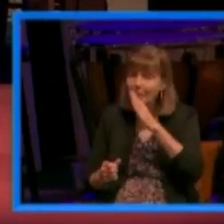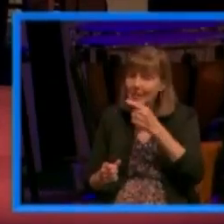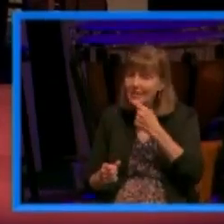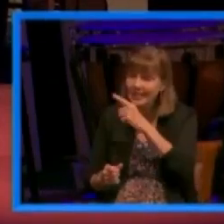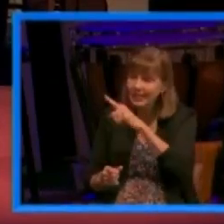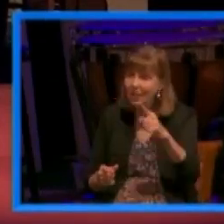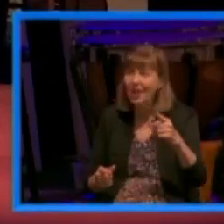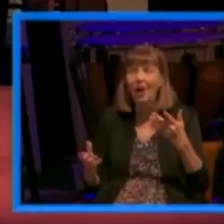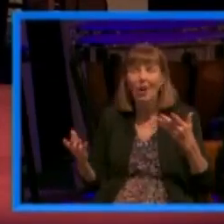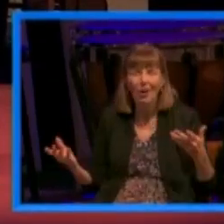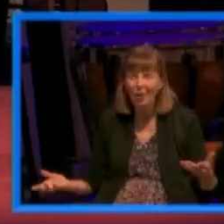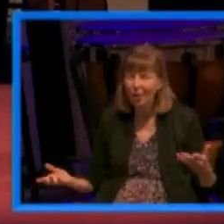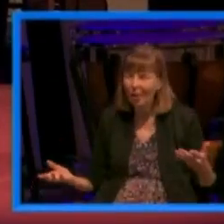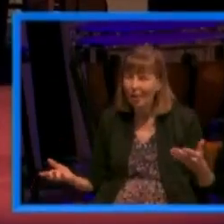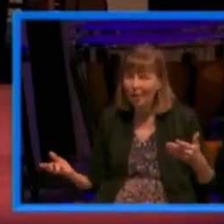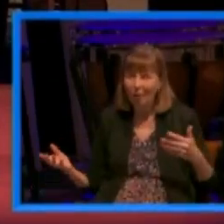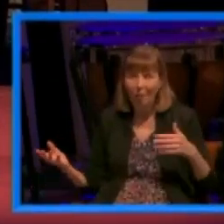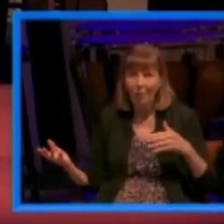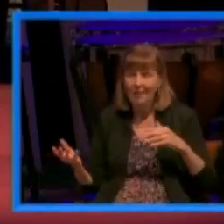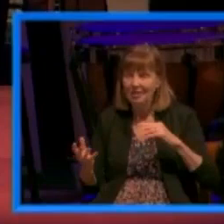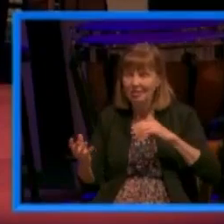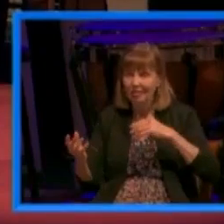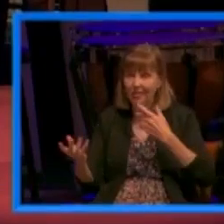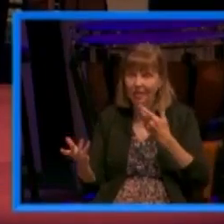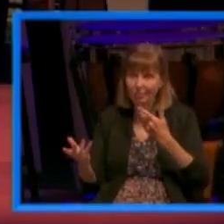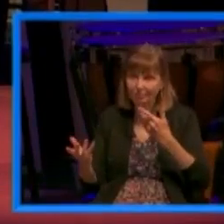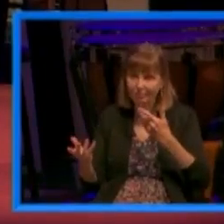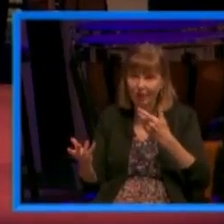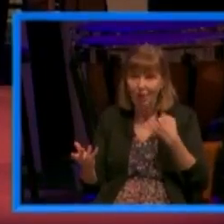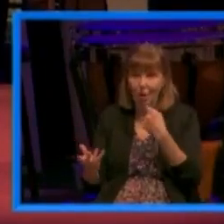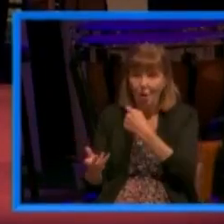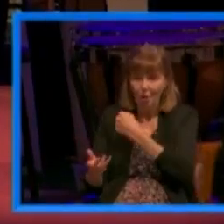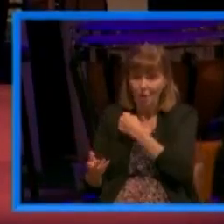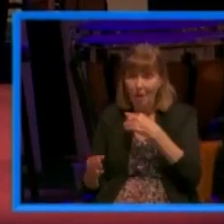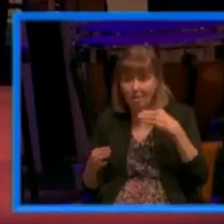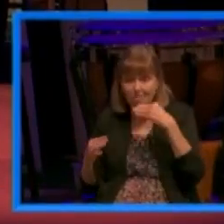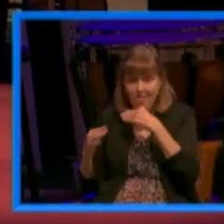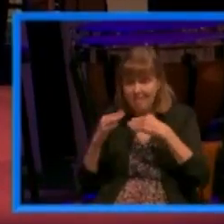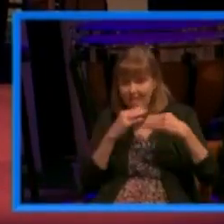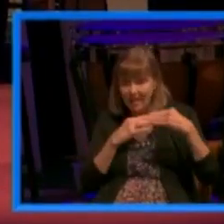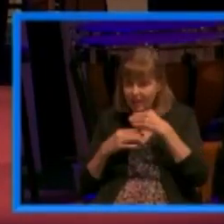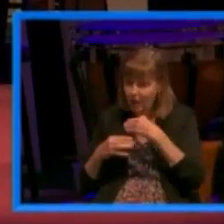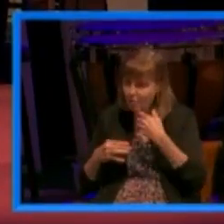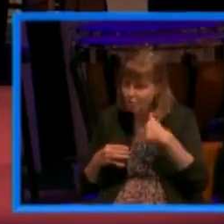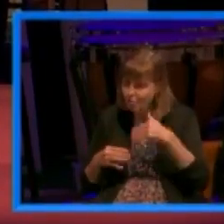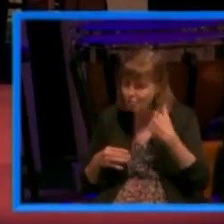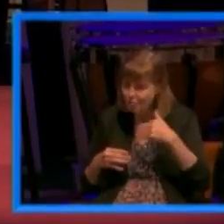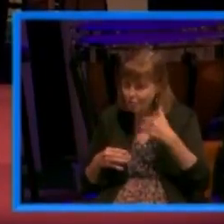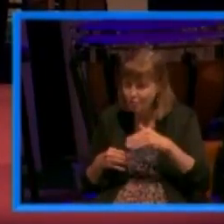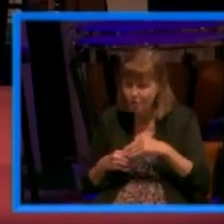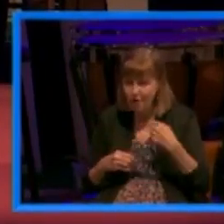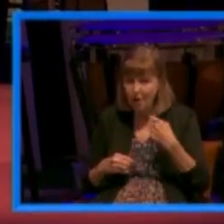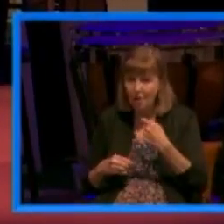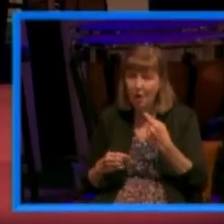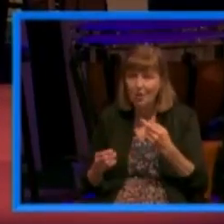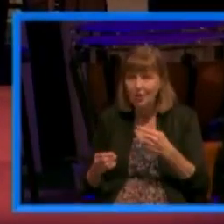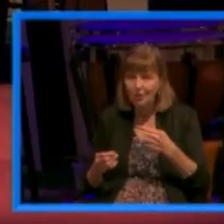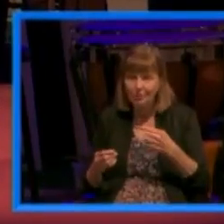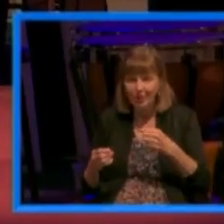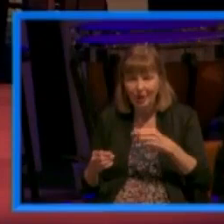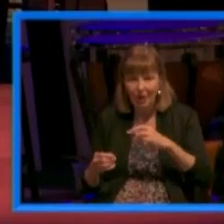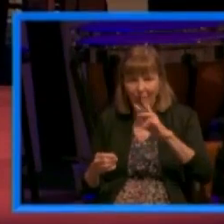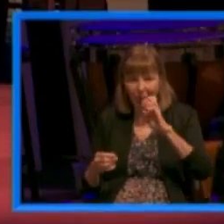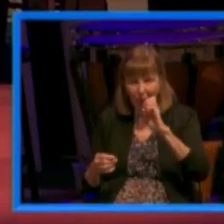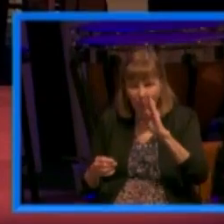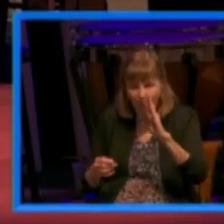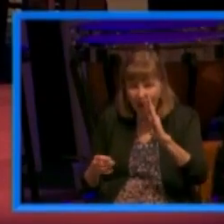we weave when first we practice to deceive. I would always look at her and say, mama, it wasn't me lying, it was my brother. That